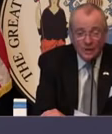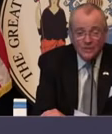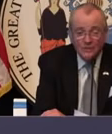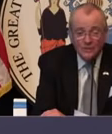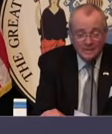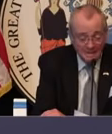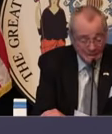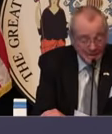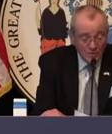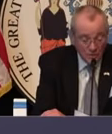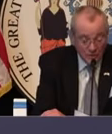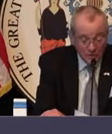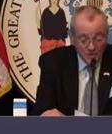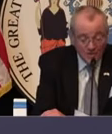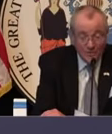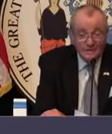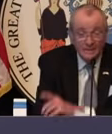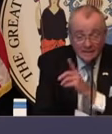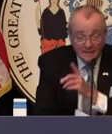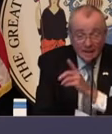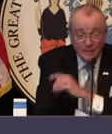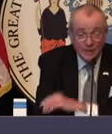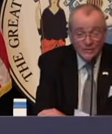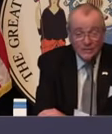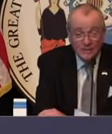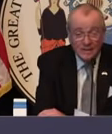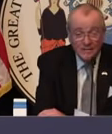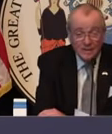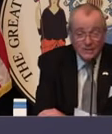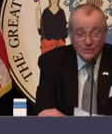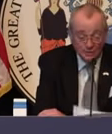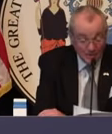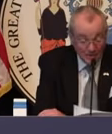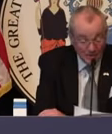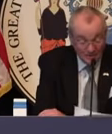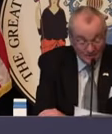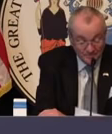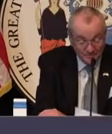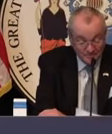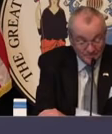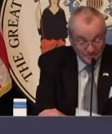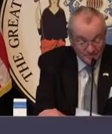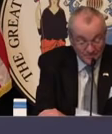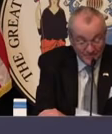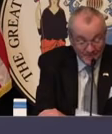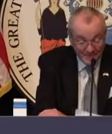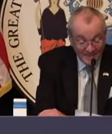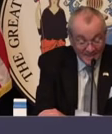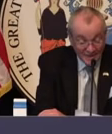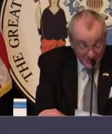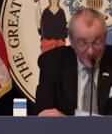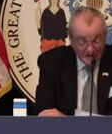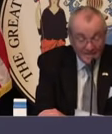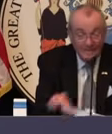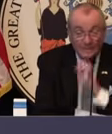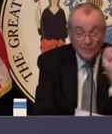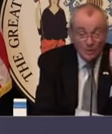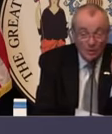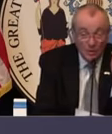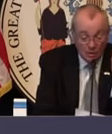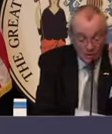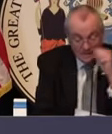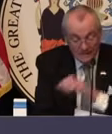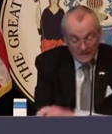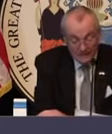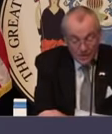many grandchildren and great-grandchildren. God bless you and God rest your soul, Carolyn. And finally,